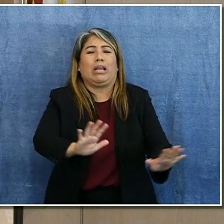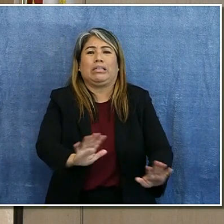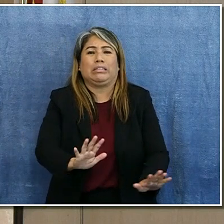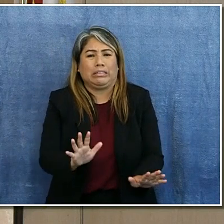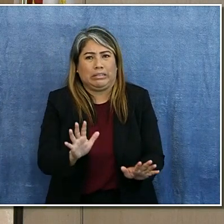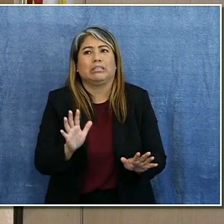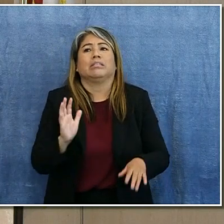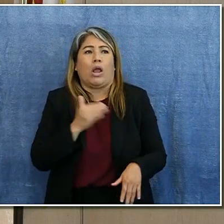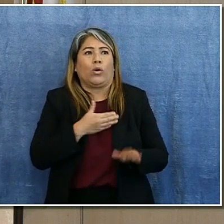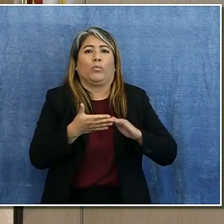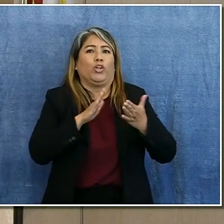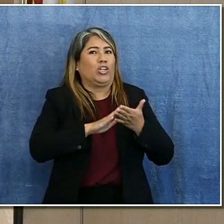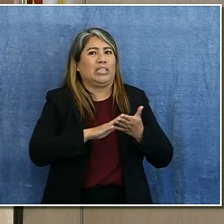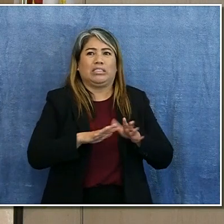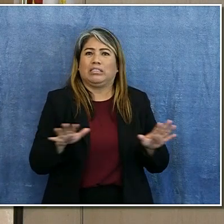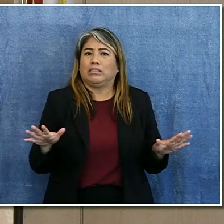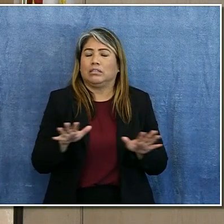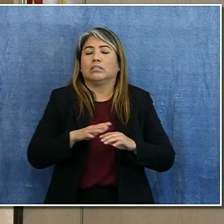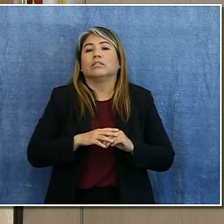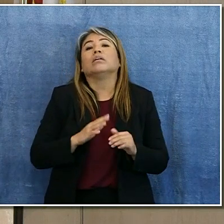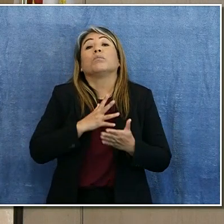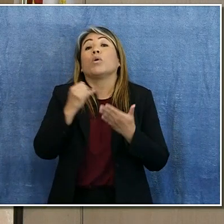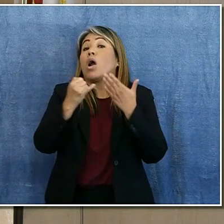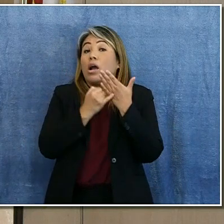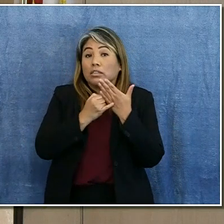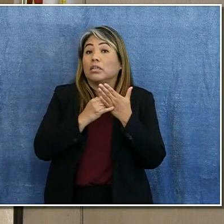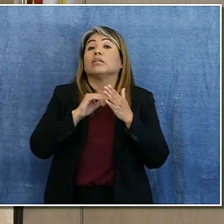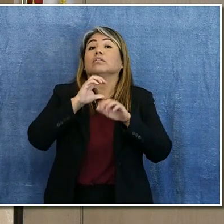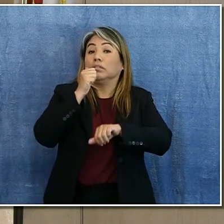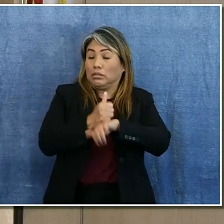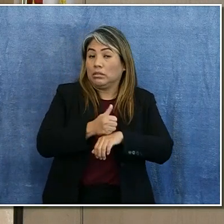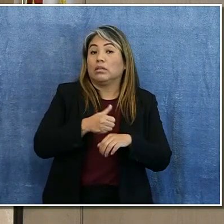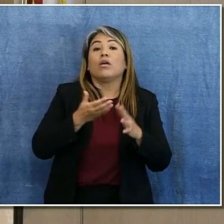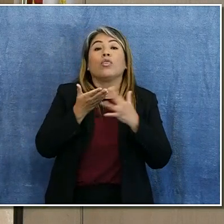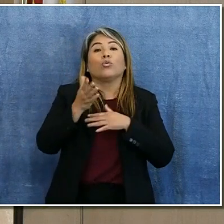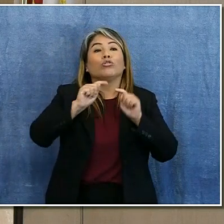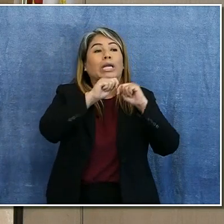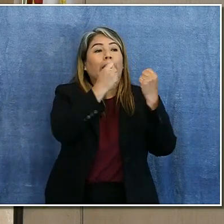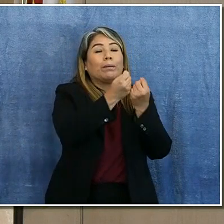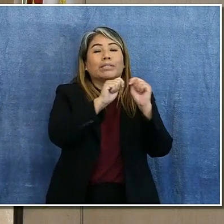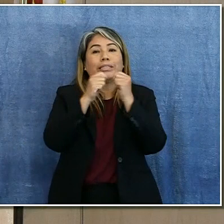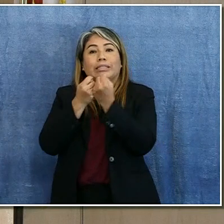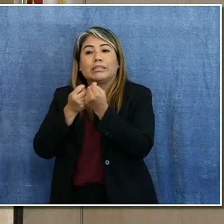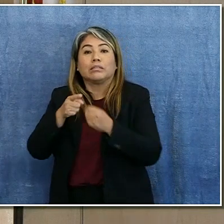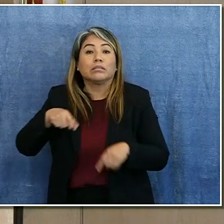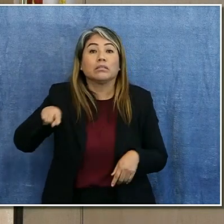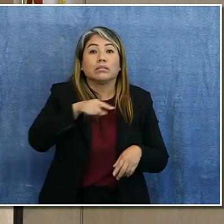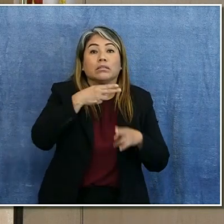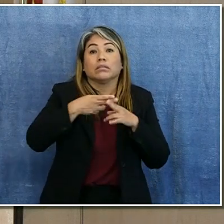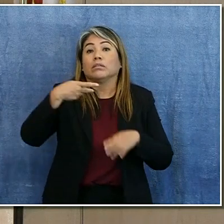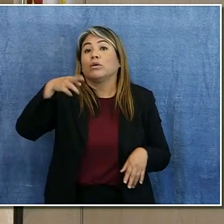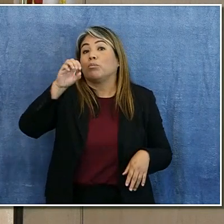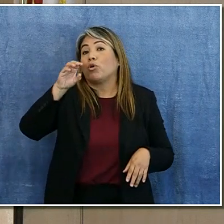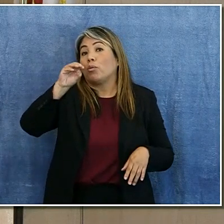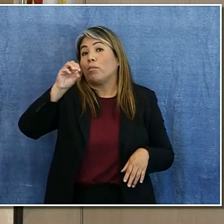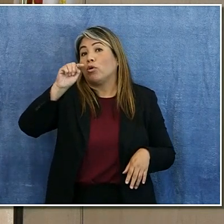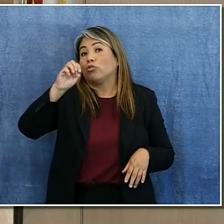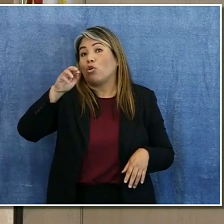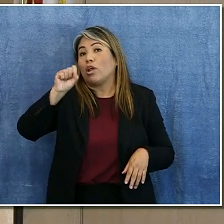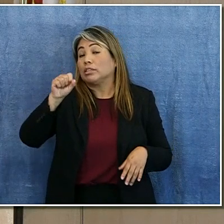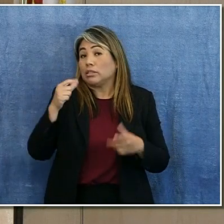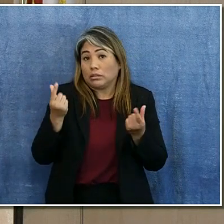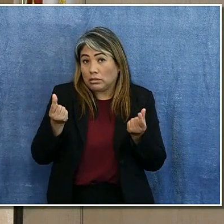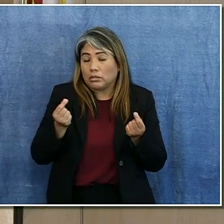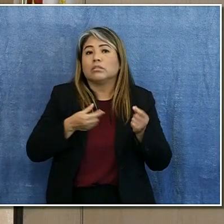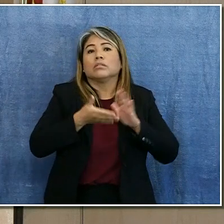our communities. The project will be implemented through teams of promotoras whose function will be to maintain continuous